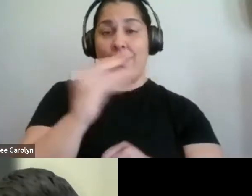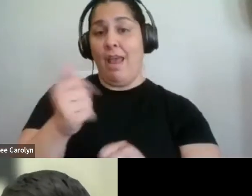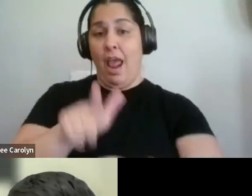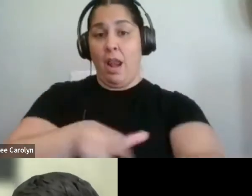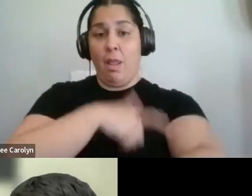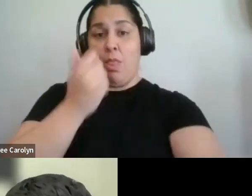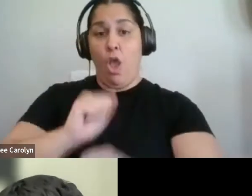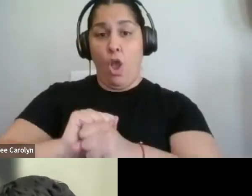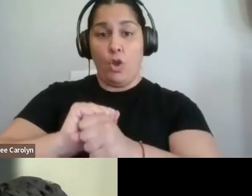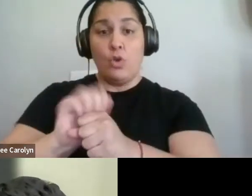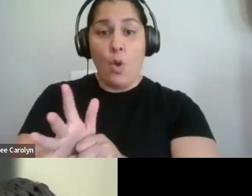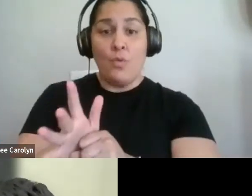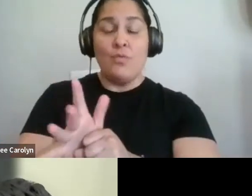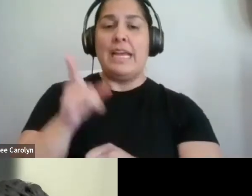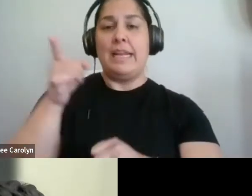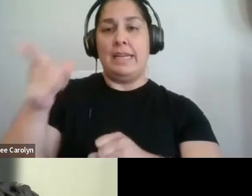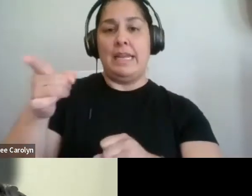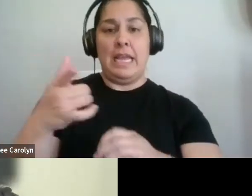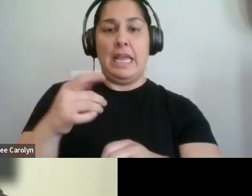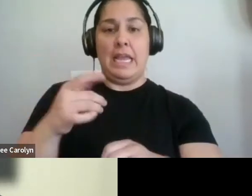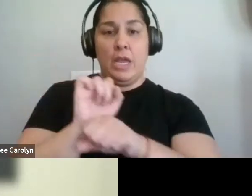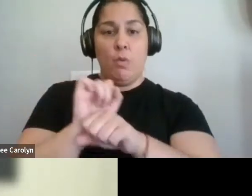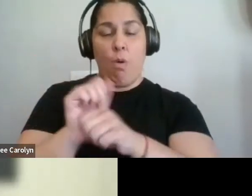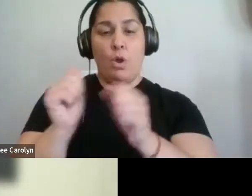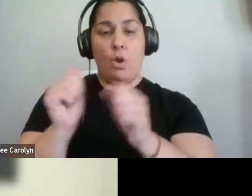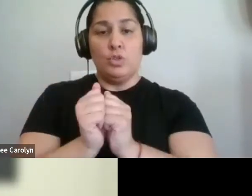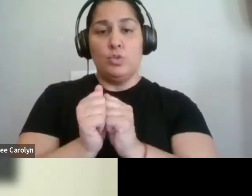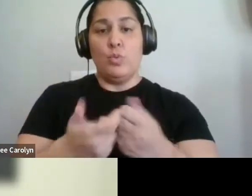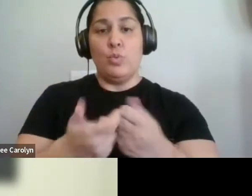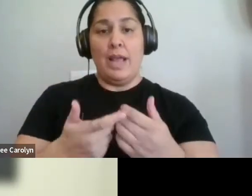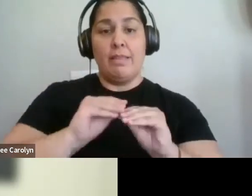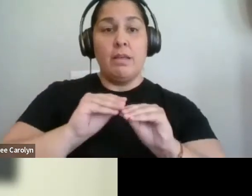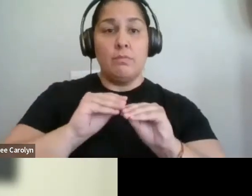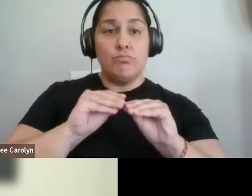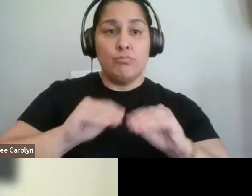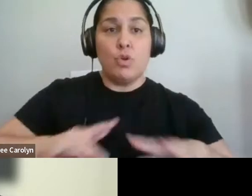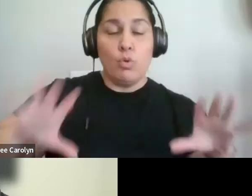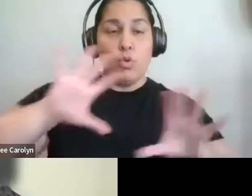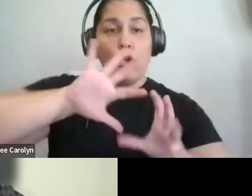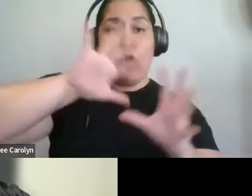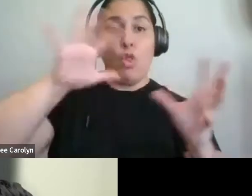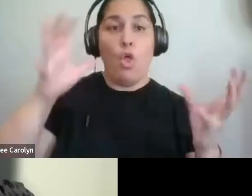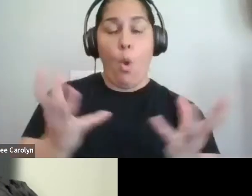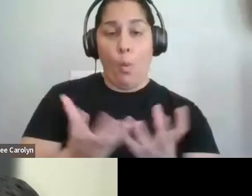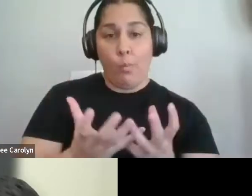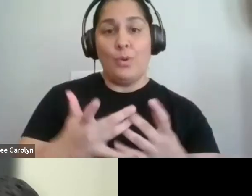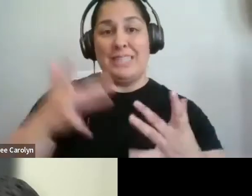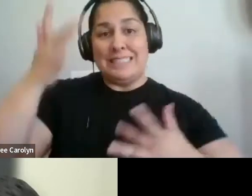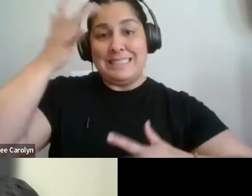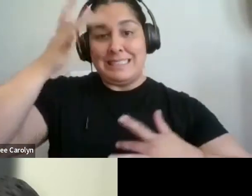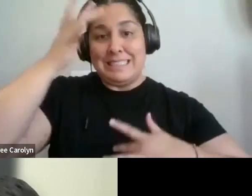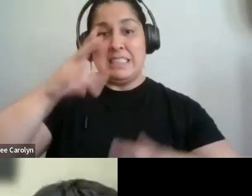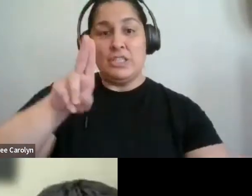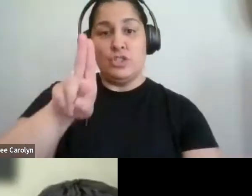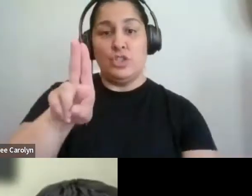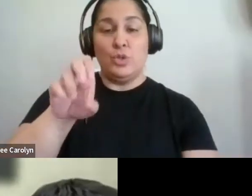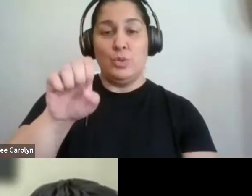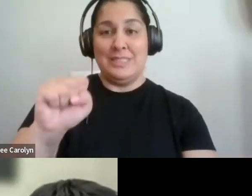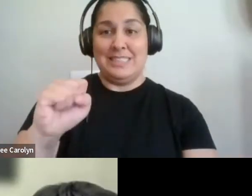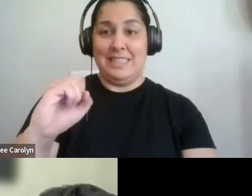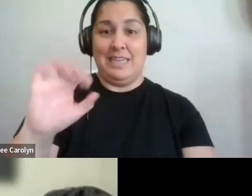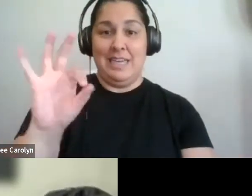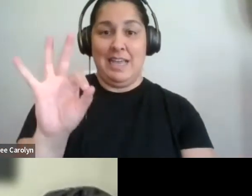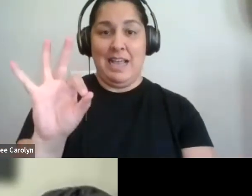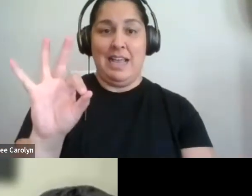HIV, Infectious Diseases, and Global Medicine at UCSF. He's also an infectious disease physician and